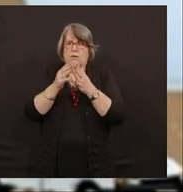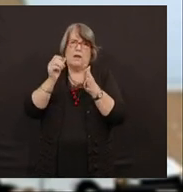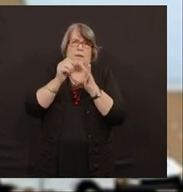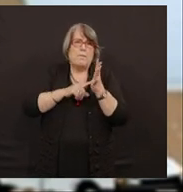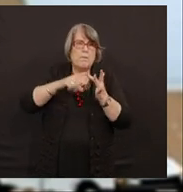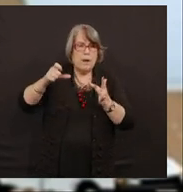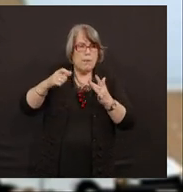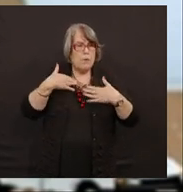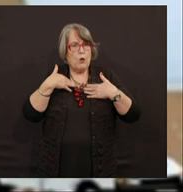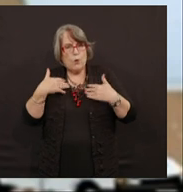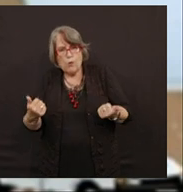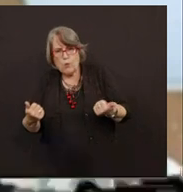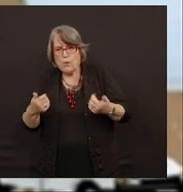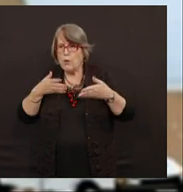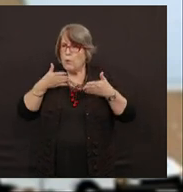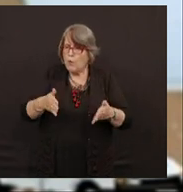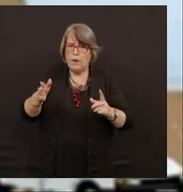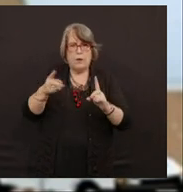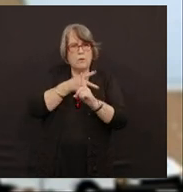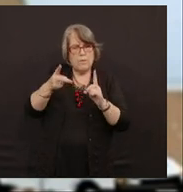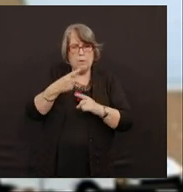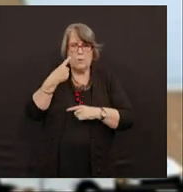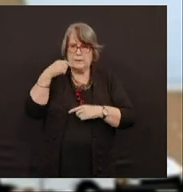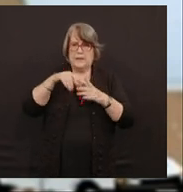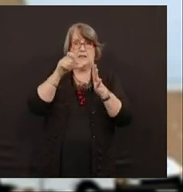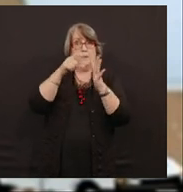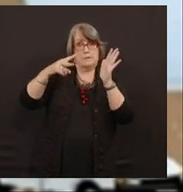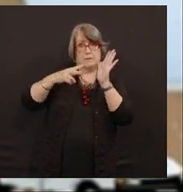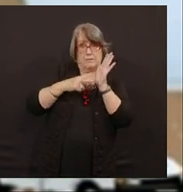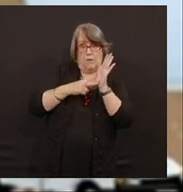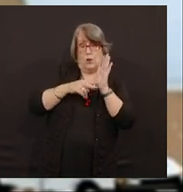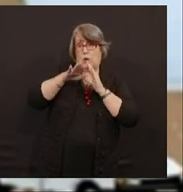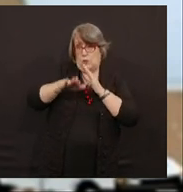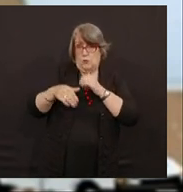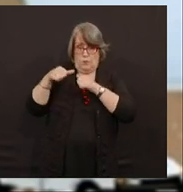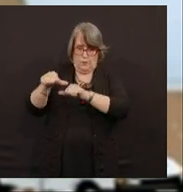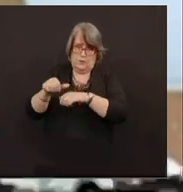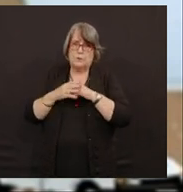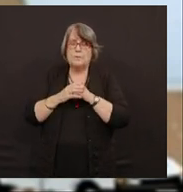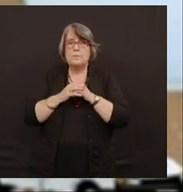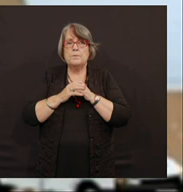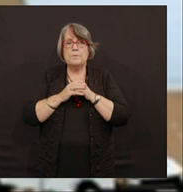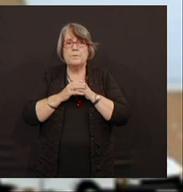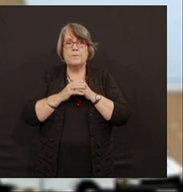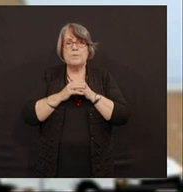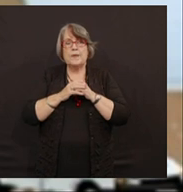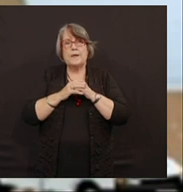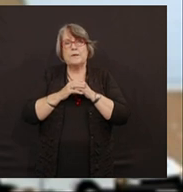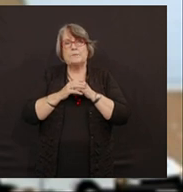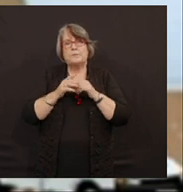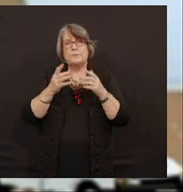tertiary approach to violence that we see particularly in domestic violence and child protection. And in